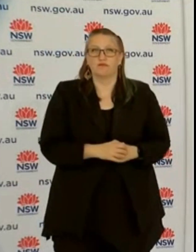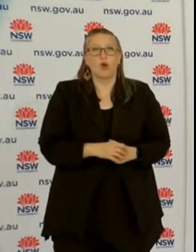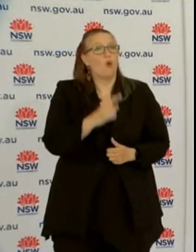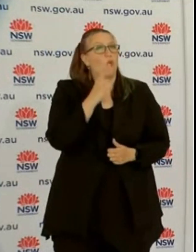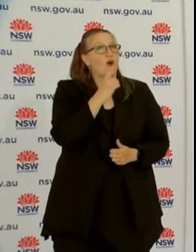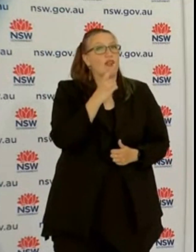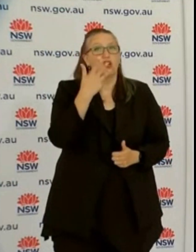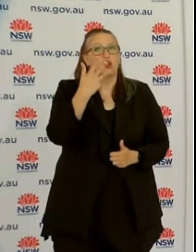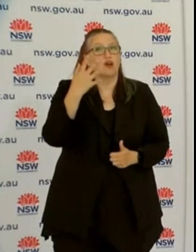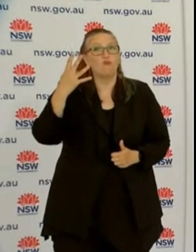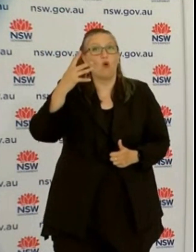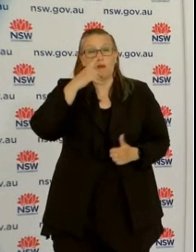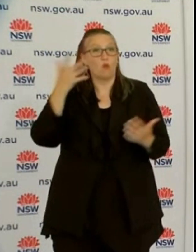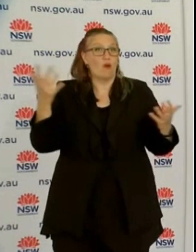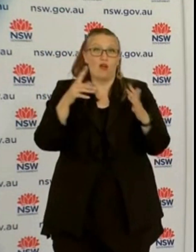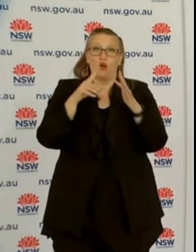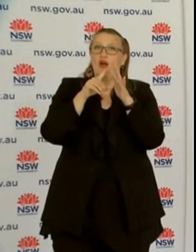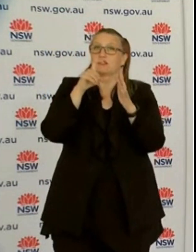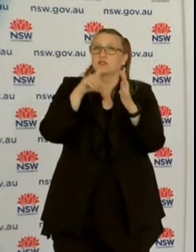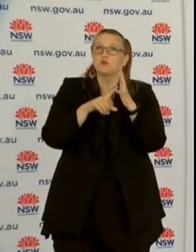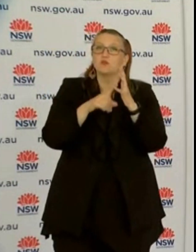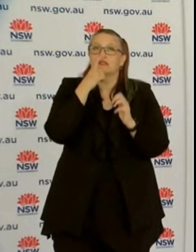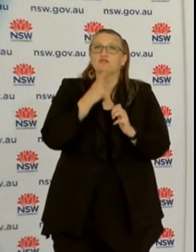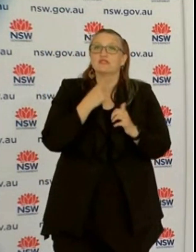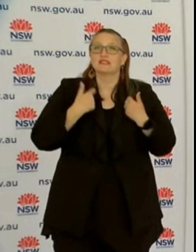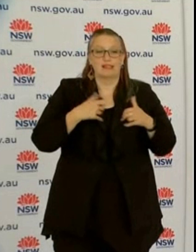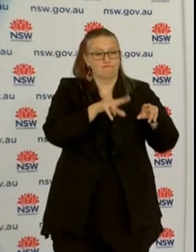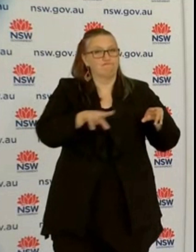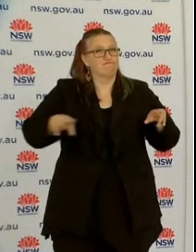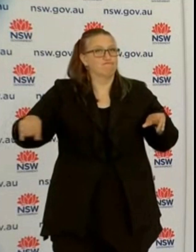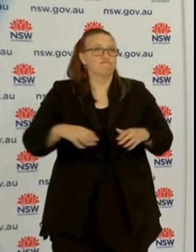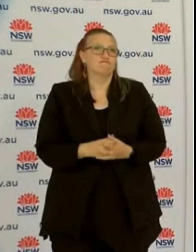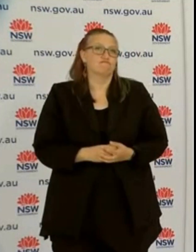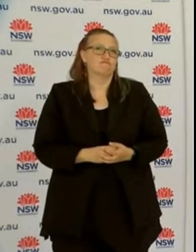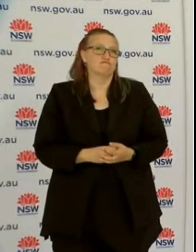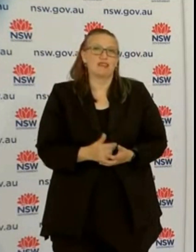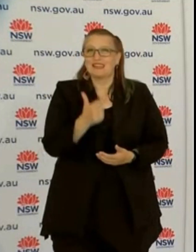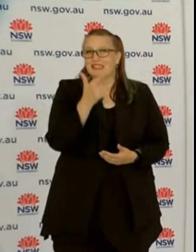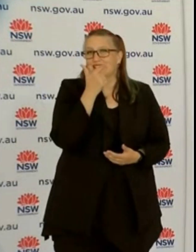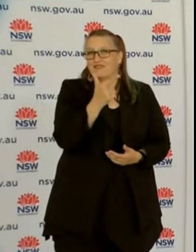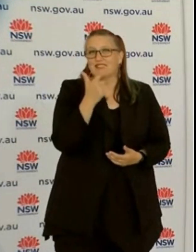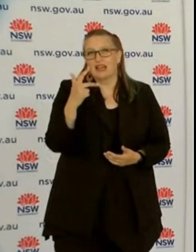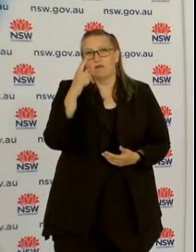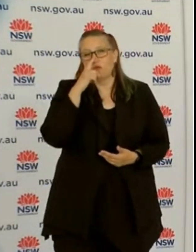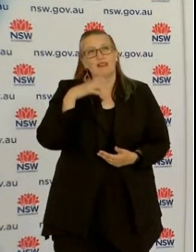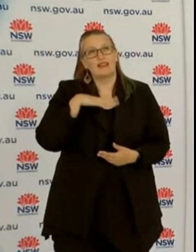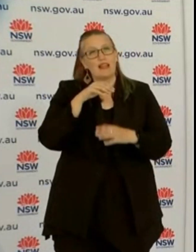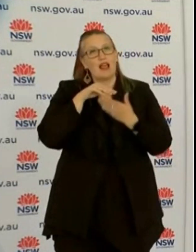194 people are in intensive care, and 78 of those are currently requiring